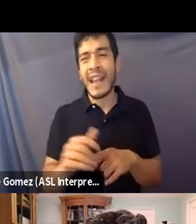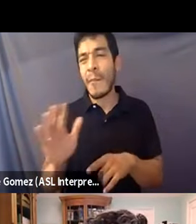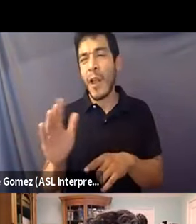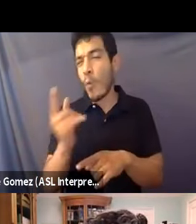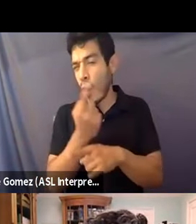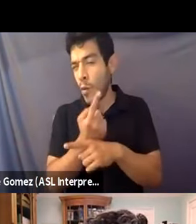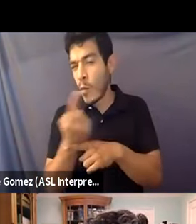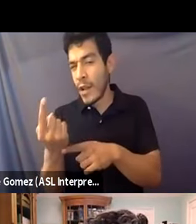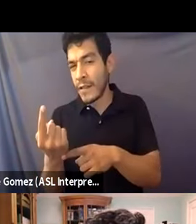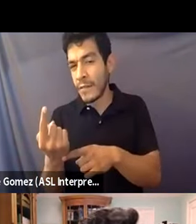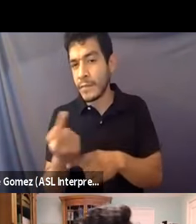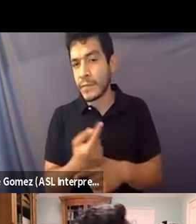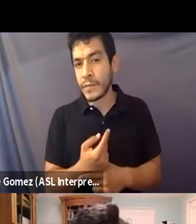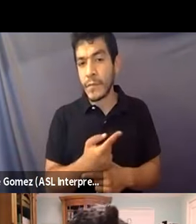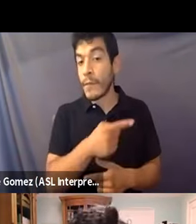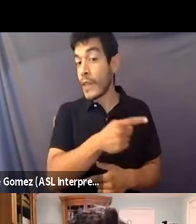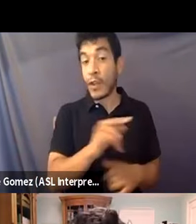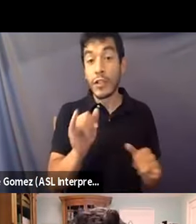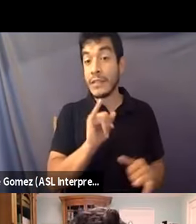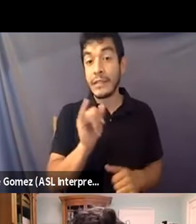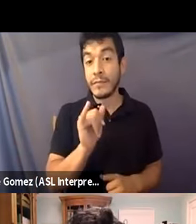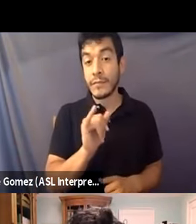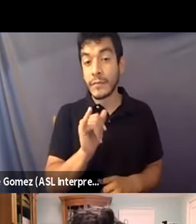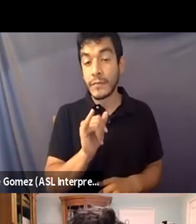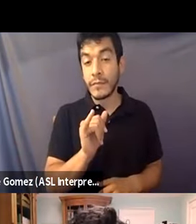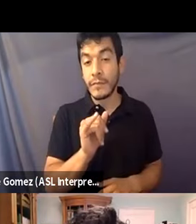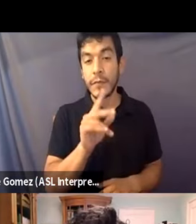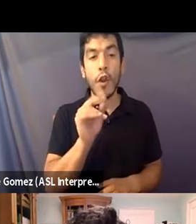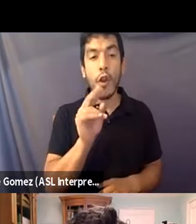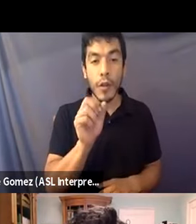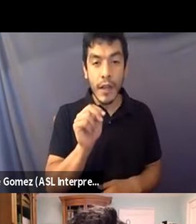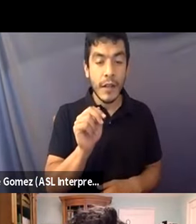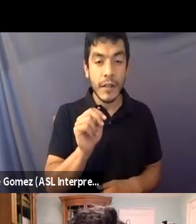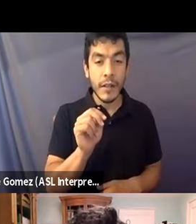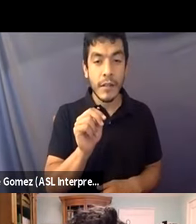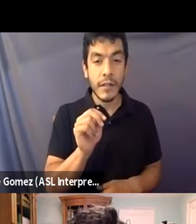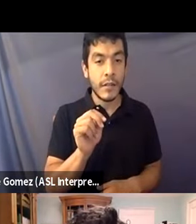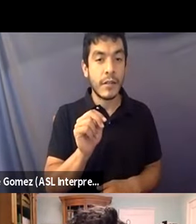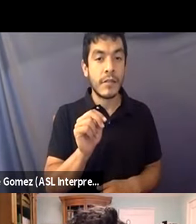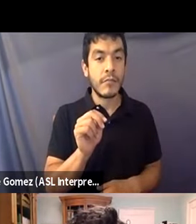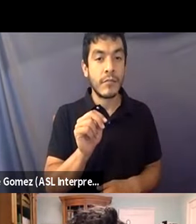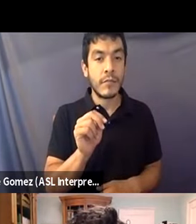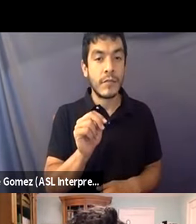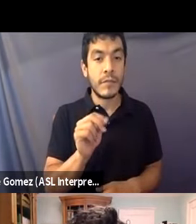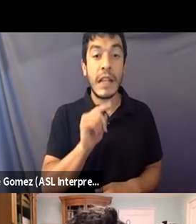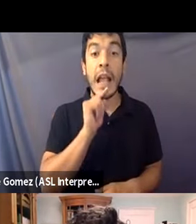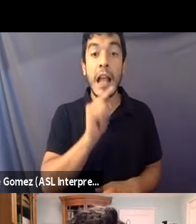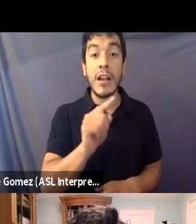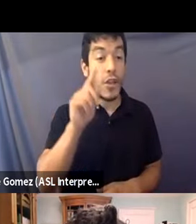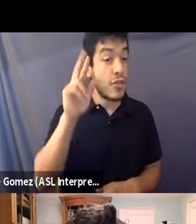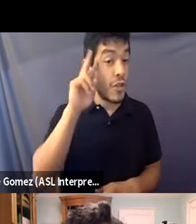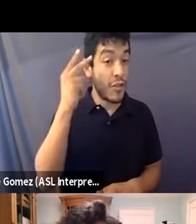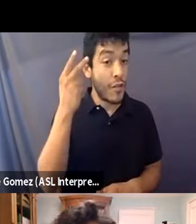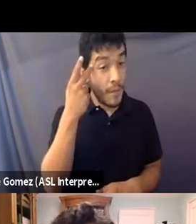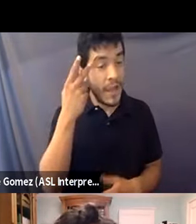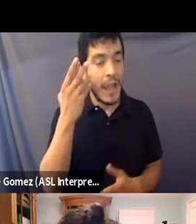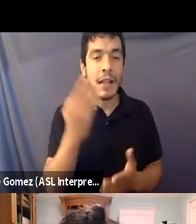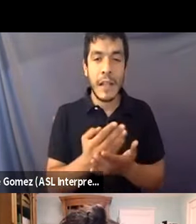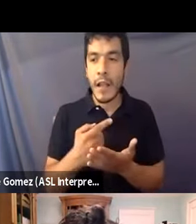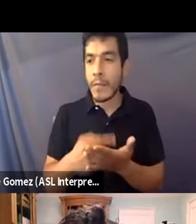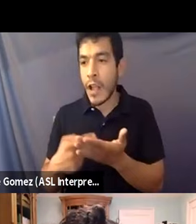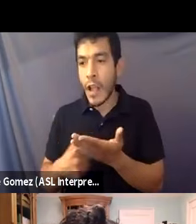um, those same, um, Korean association folks, uh, actually changed their minds, stopped having the petition,